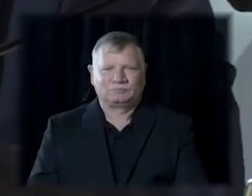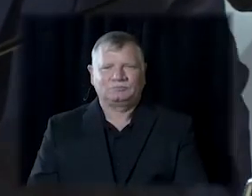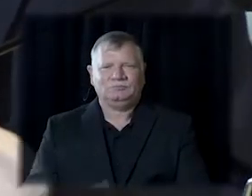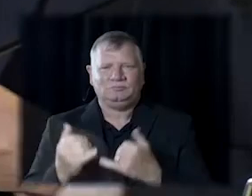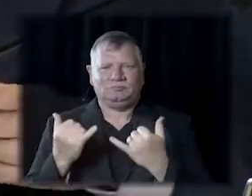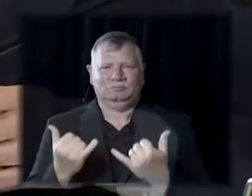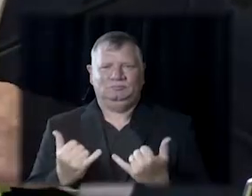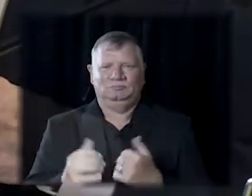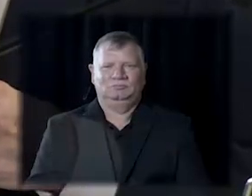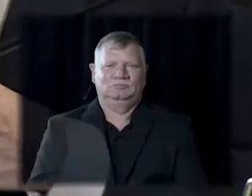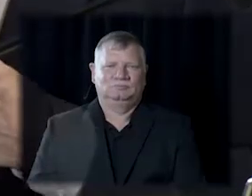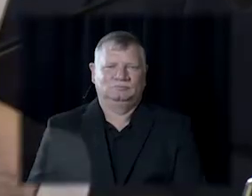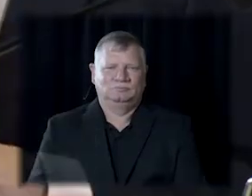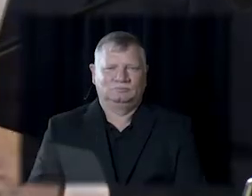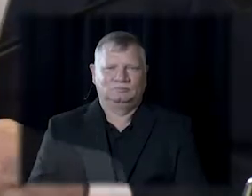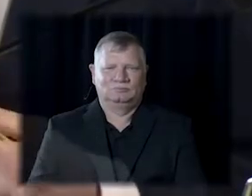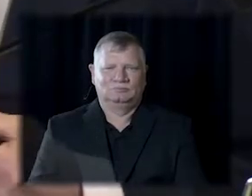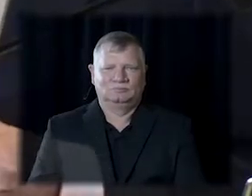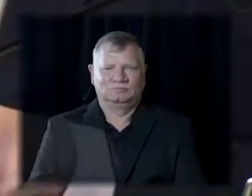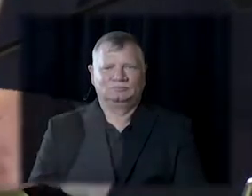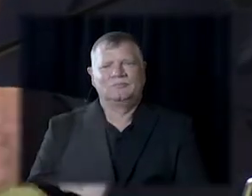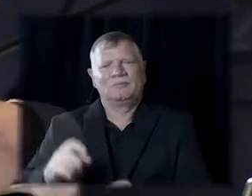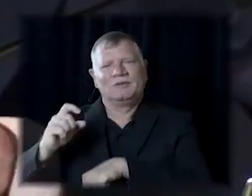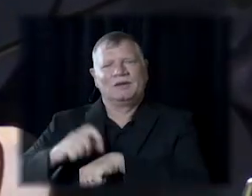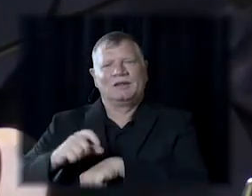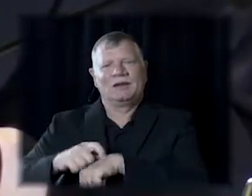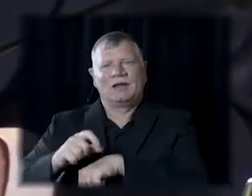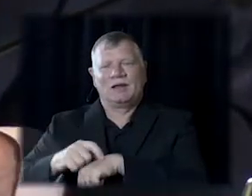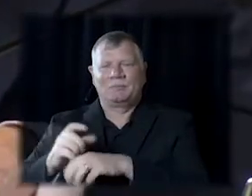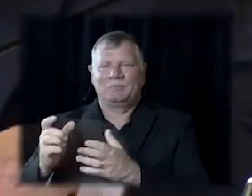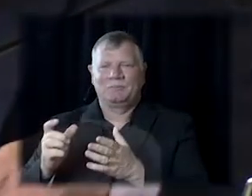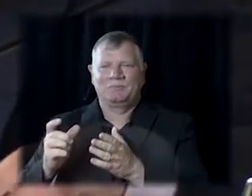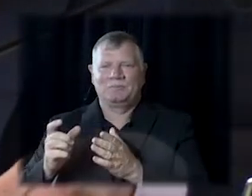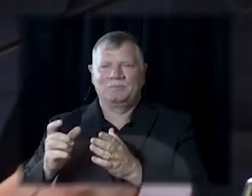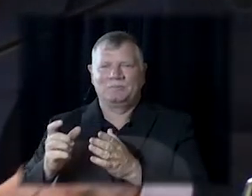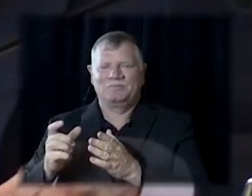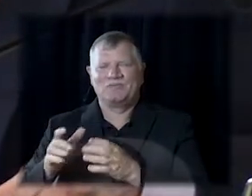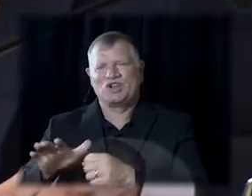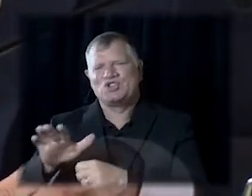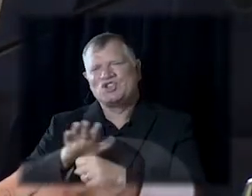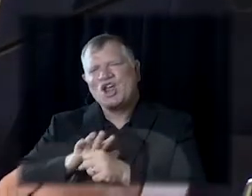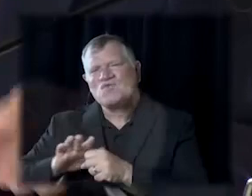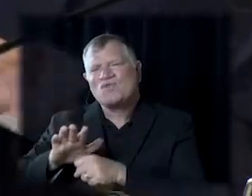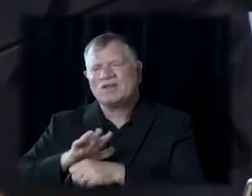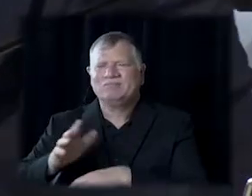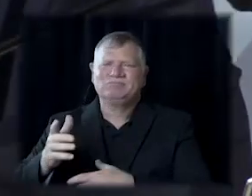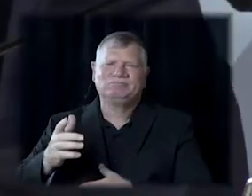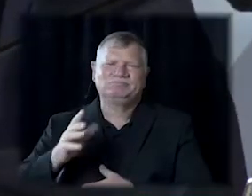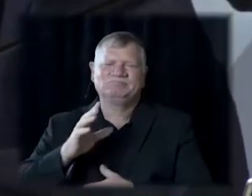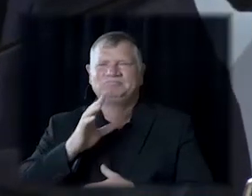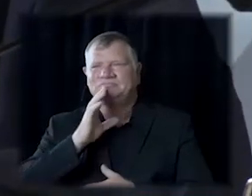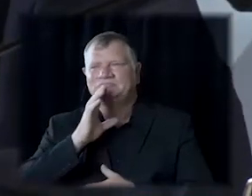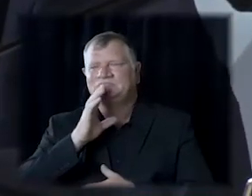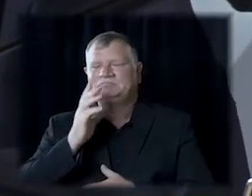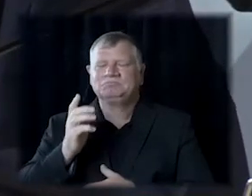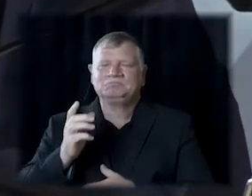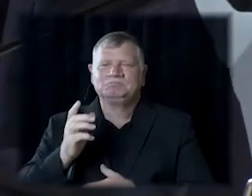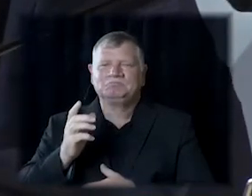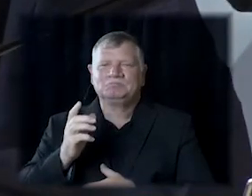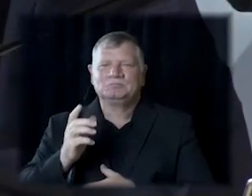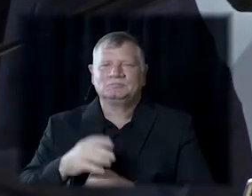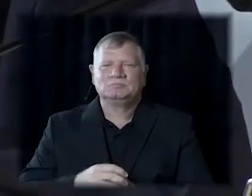Now, the period of time at issue is a, generally speaking, is